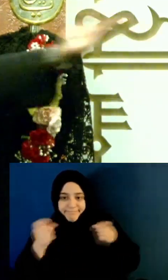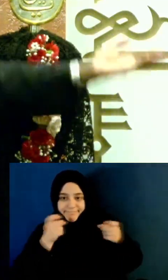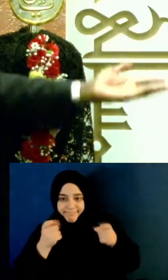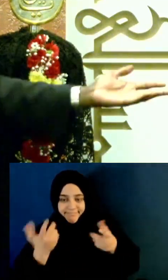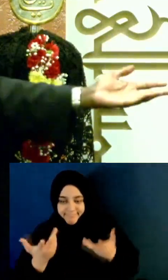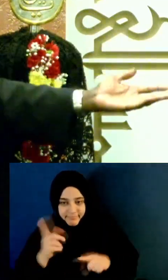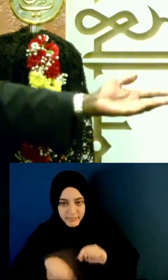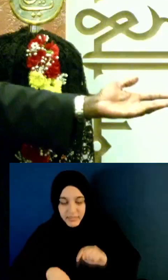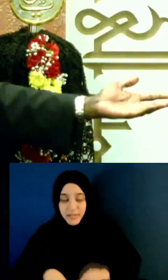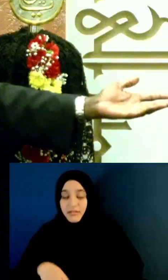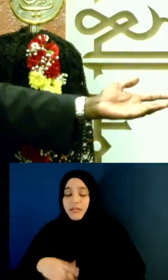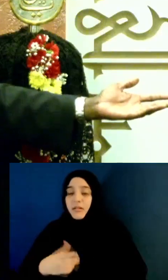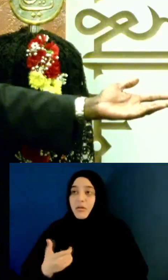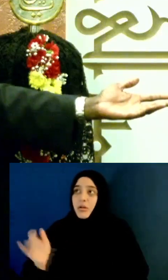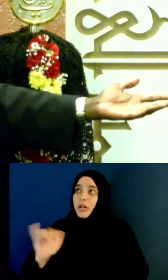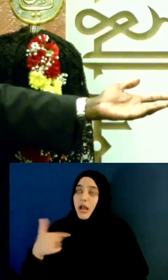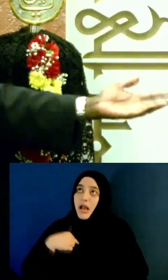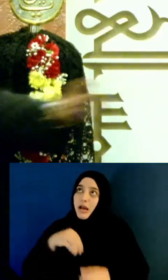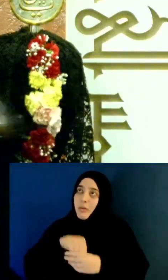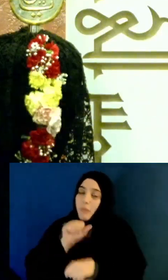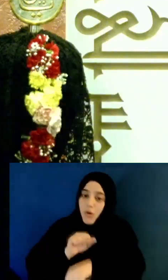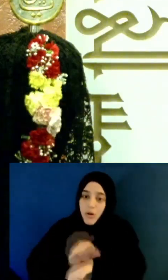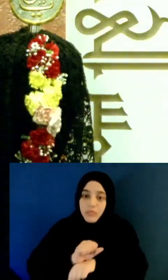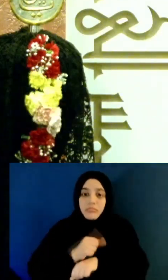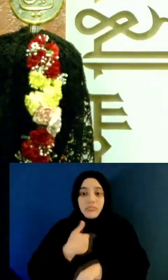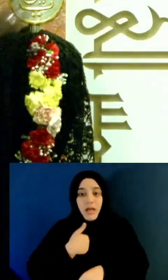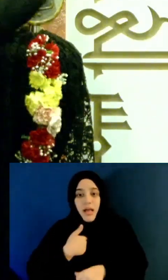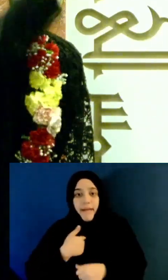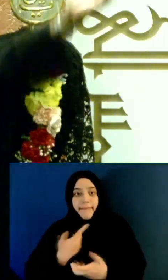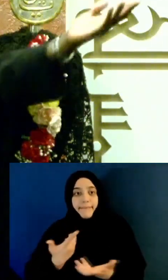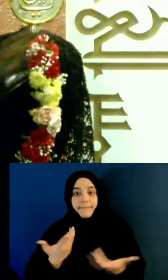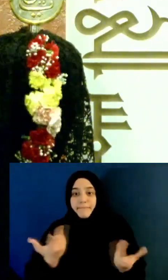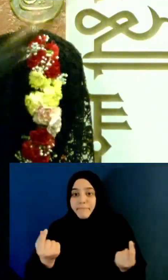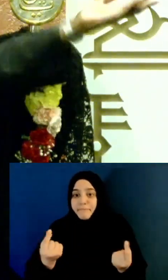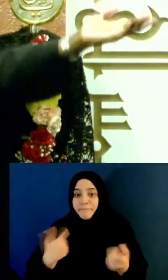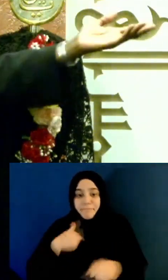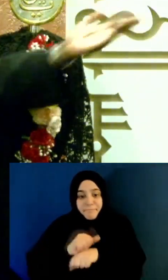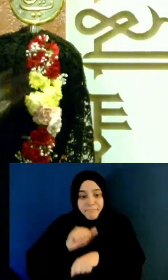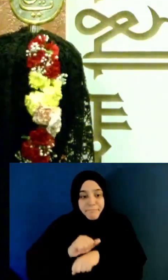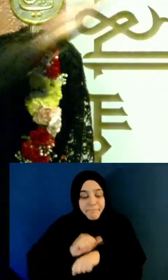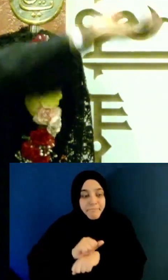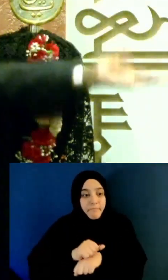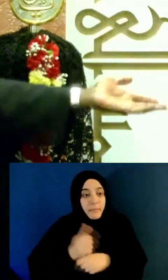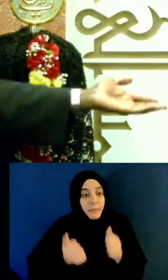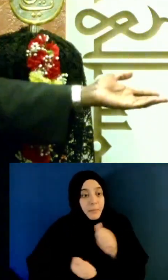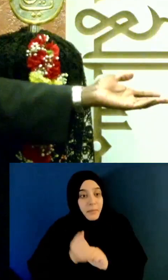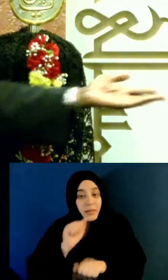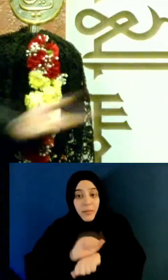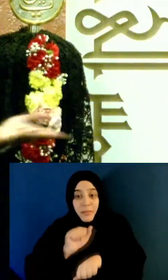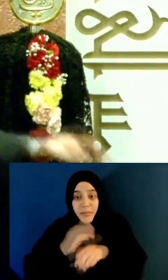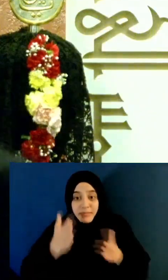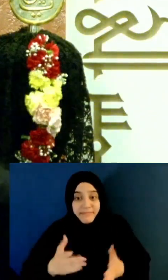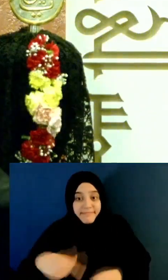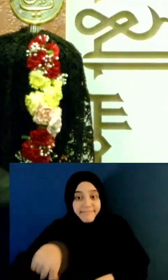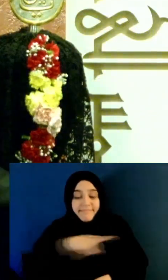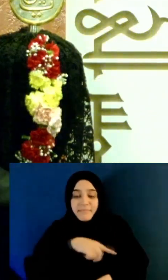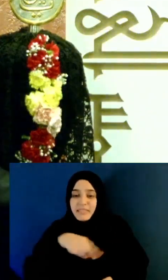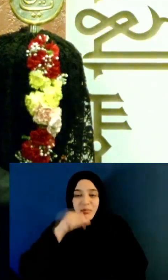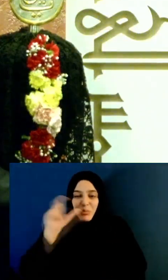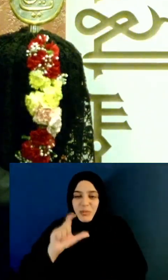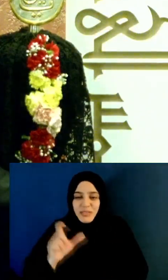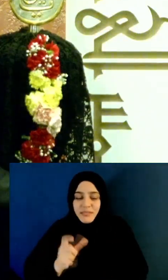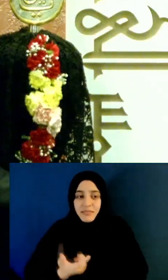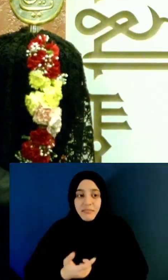not Muslims. Yeah? And December party we throw when we are going for holidays. There must be alcohol there.